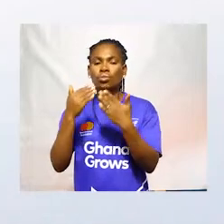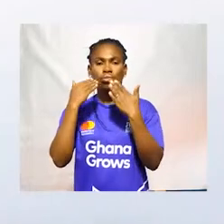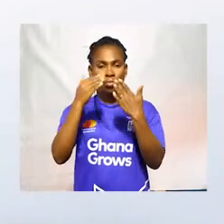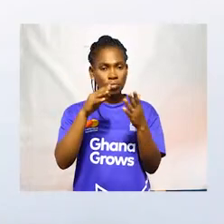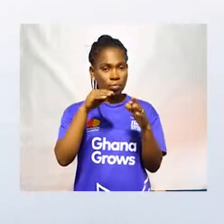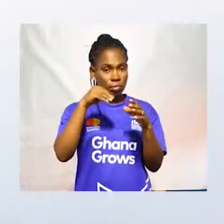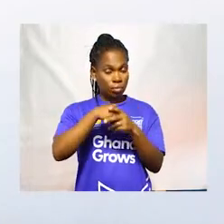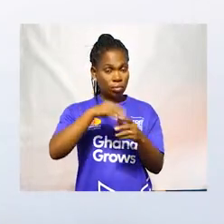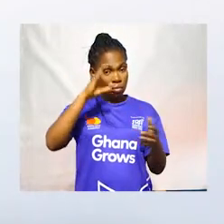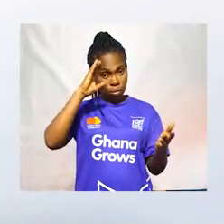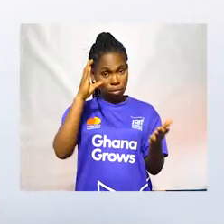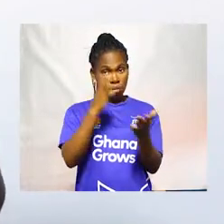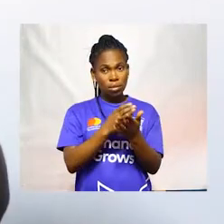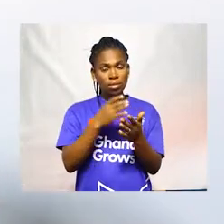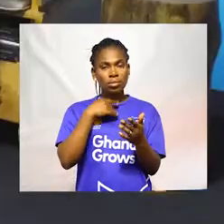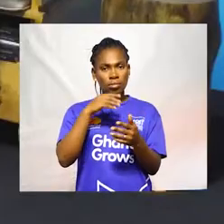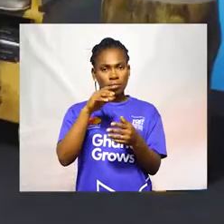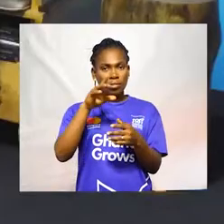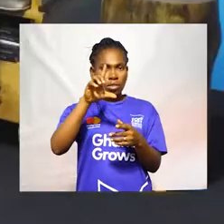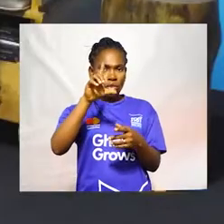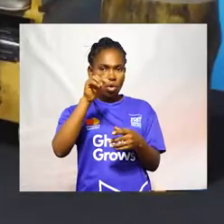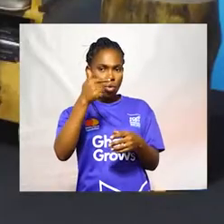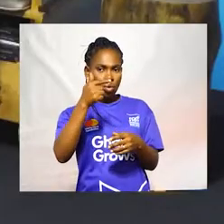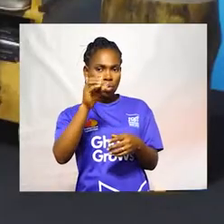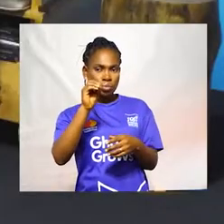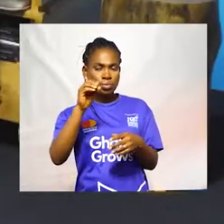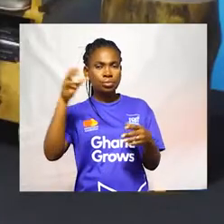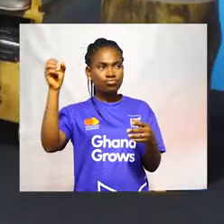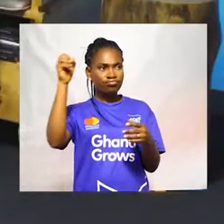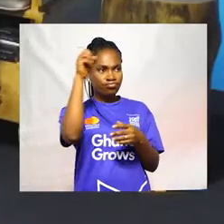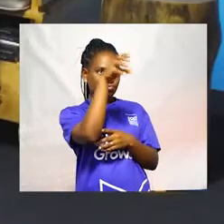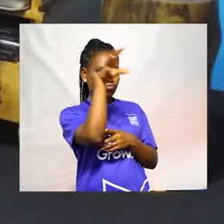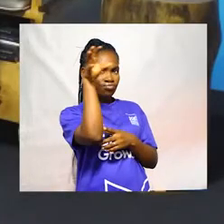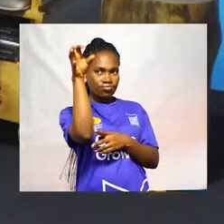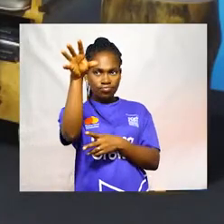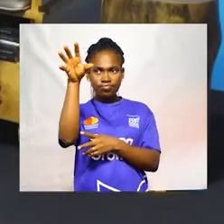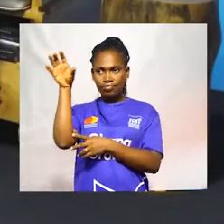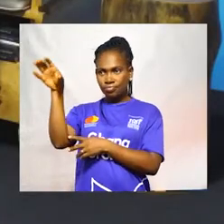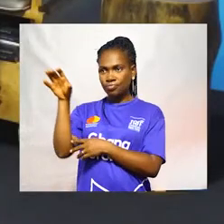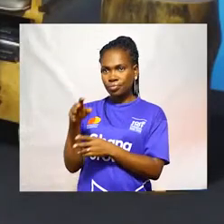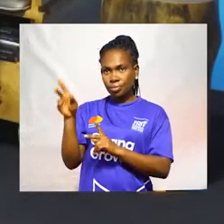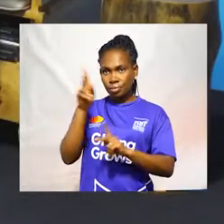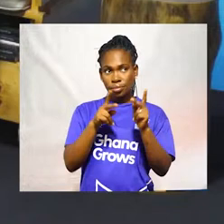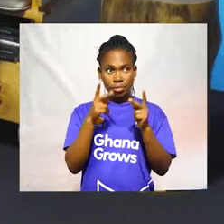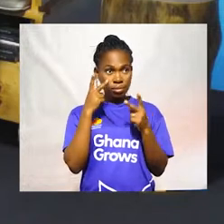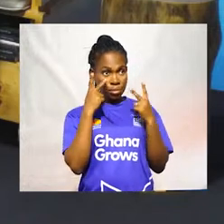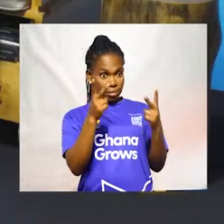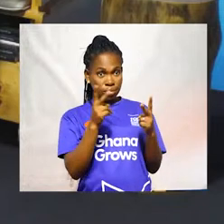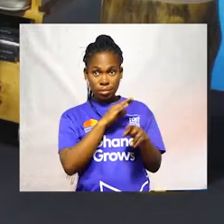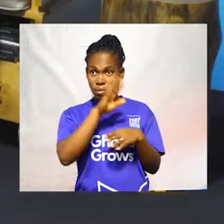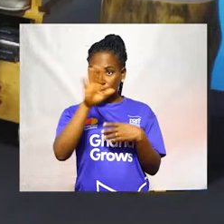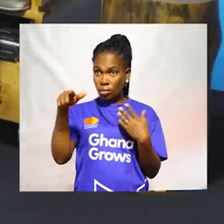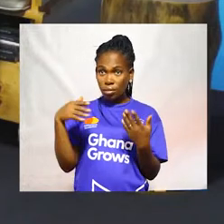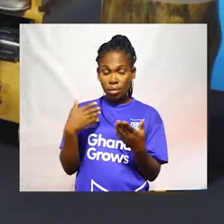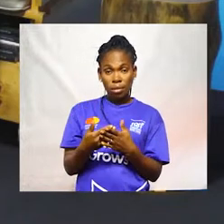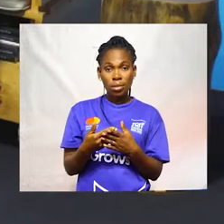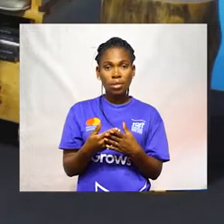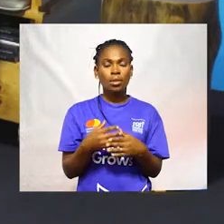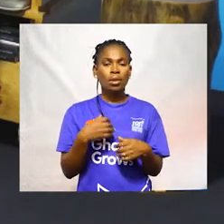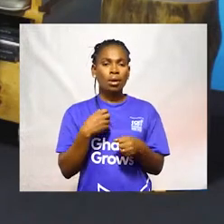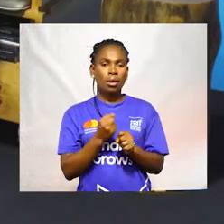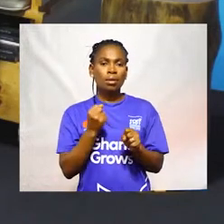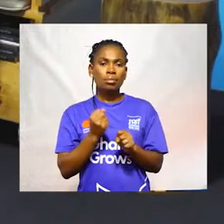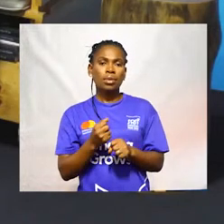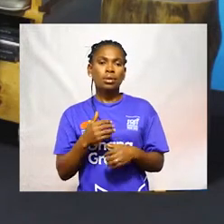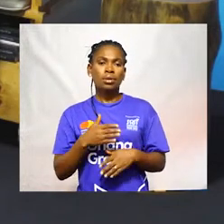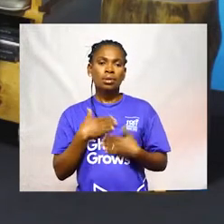put the logos, all the of credits. Yes, all the credits there. Then people see it and now it's all over the place. So that's